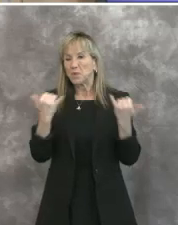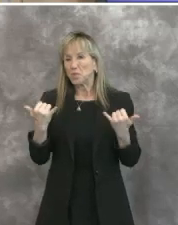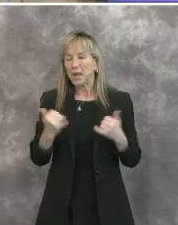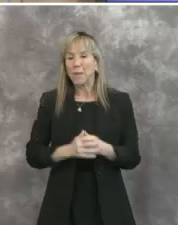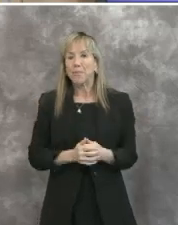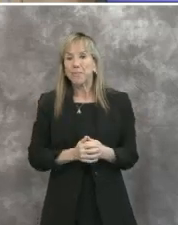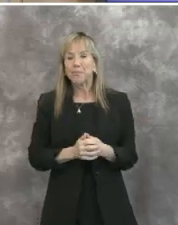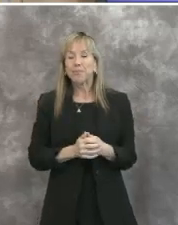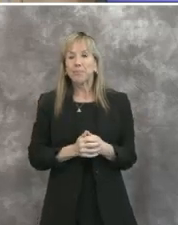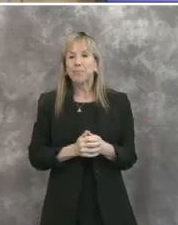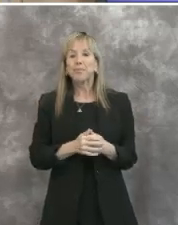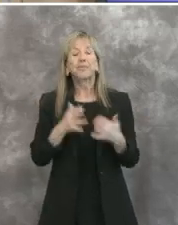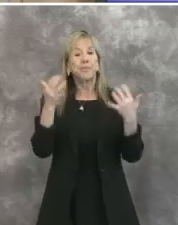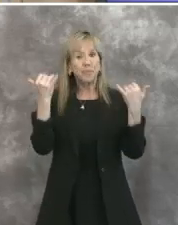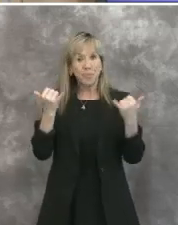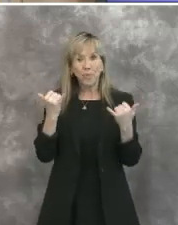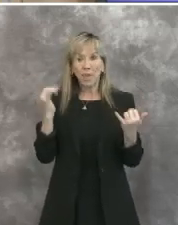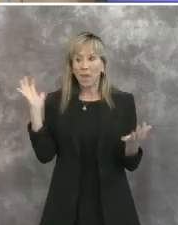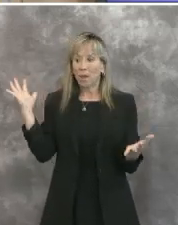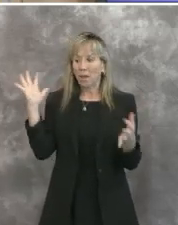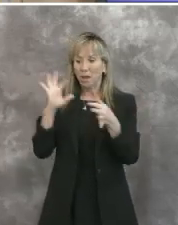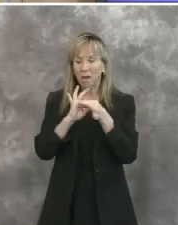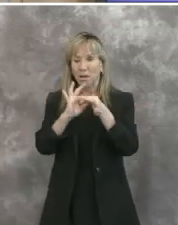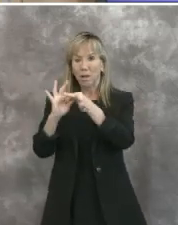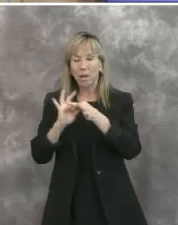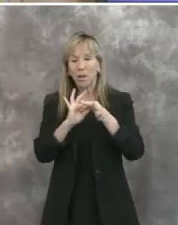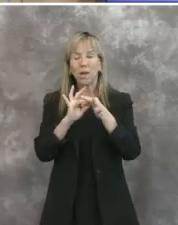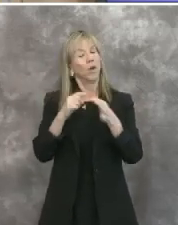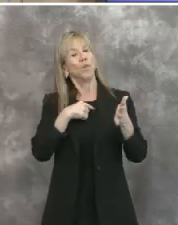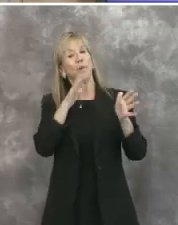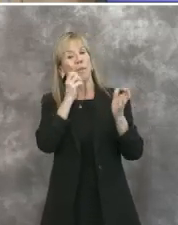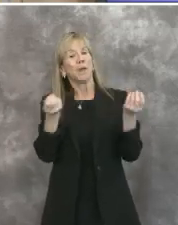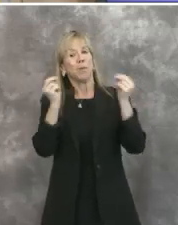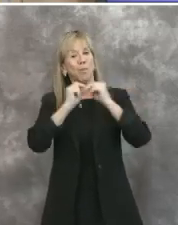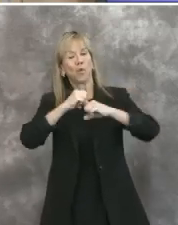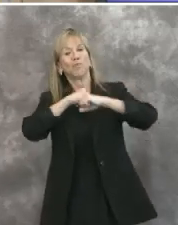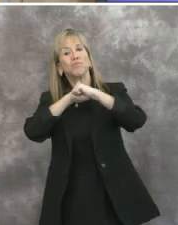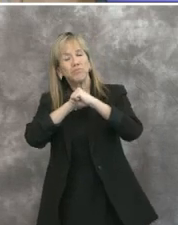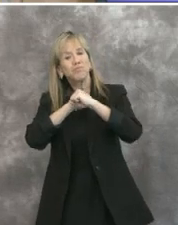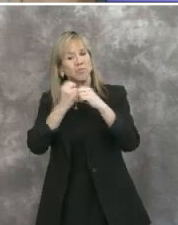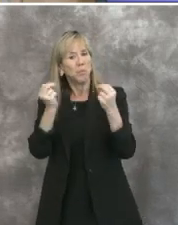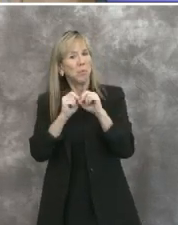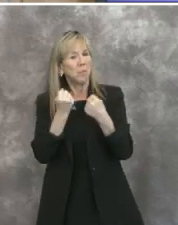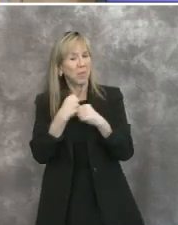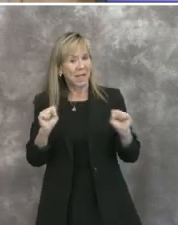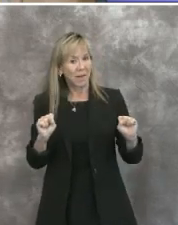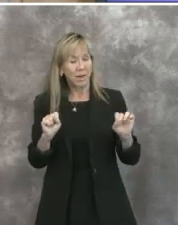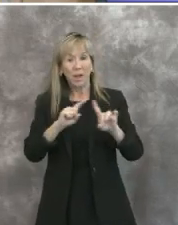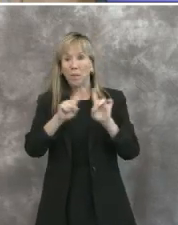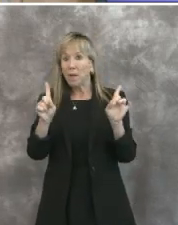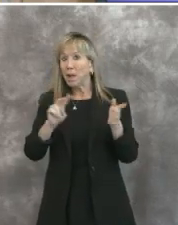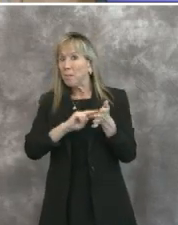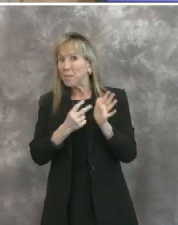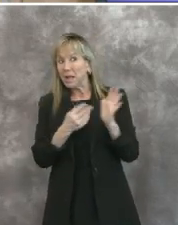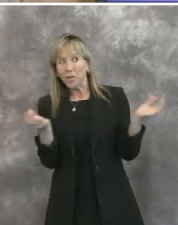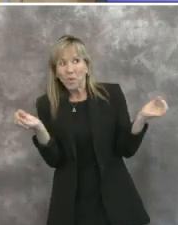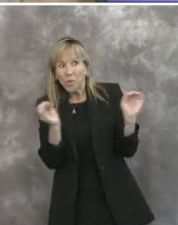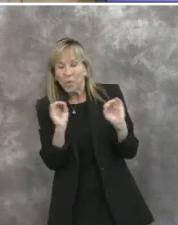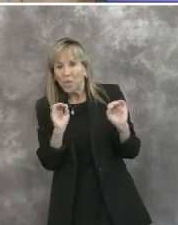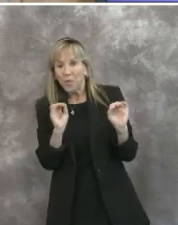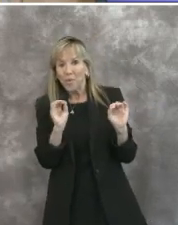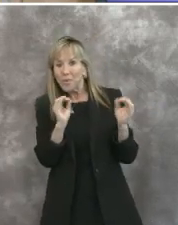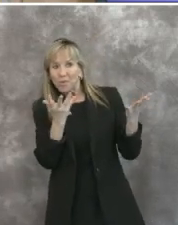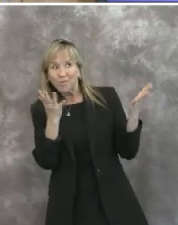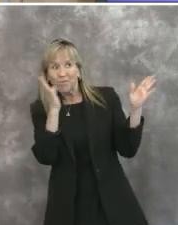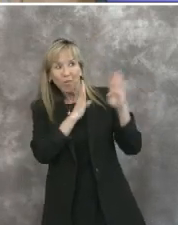Together, all these actions will be pulling us further from the edge, but we are not out of the danger zone, so we've got to